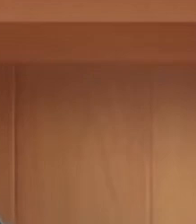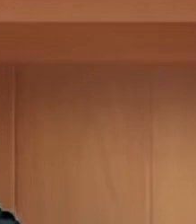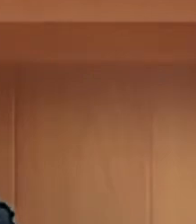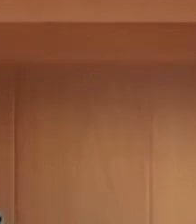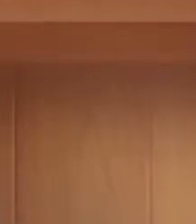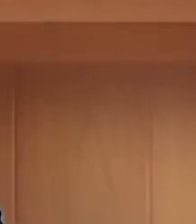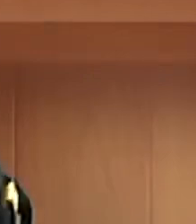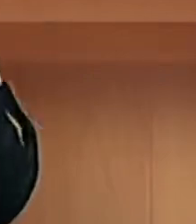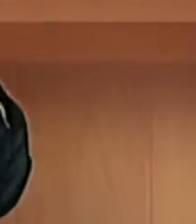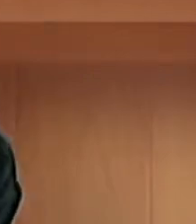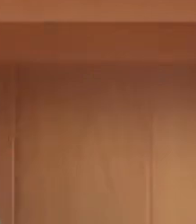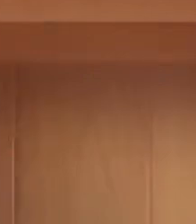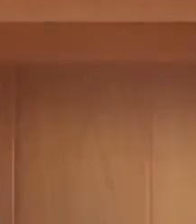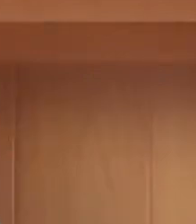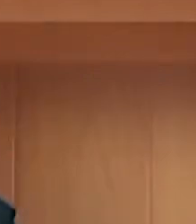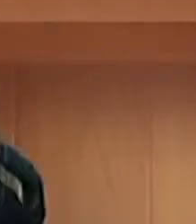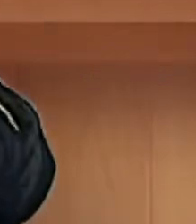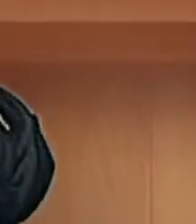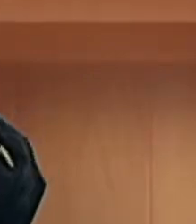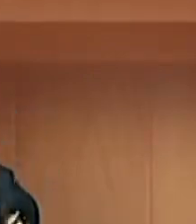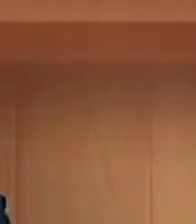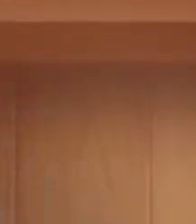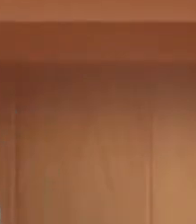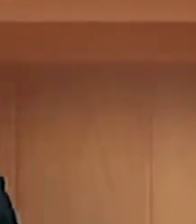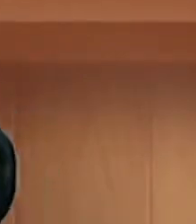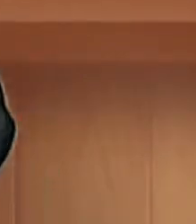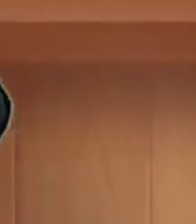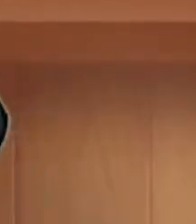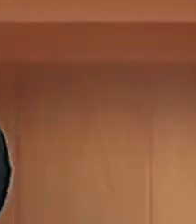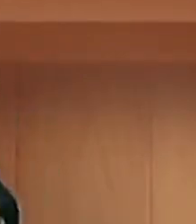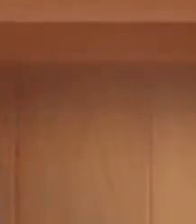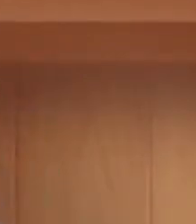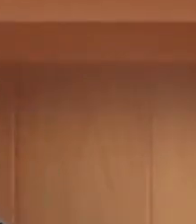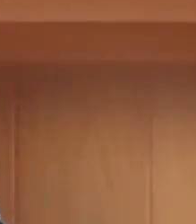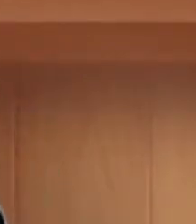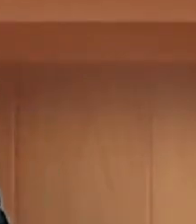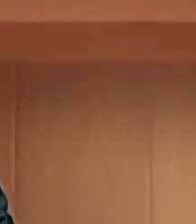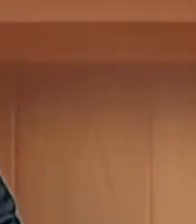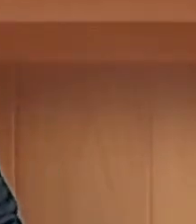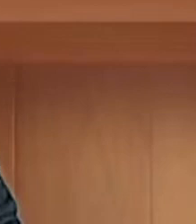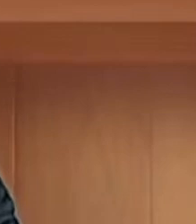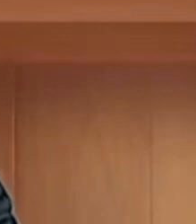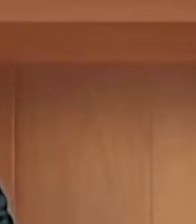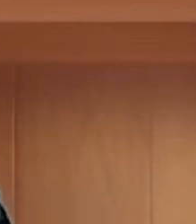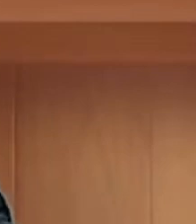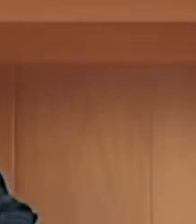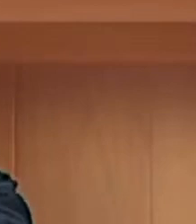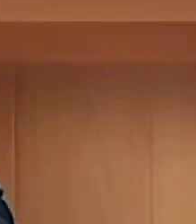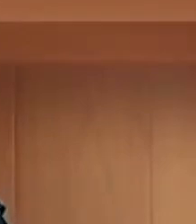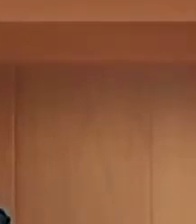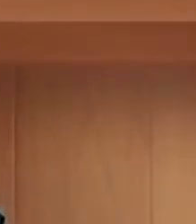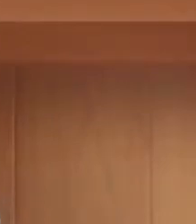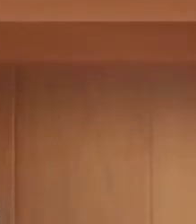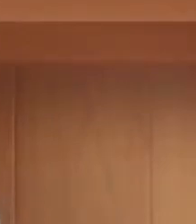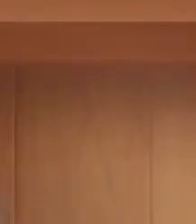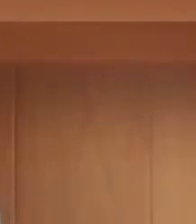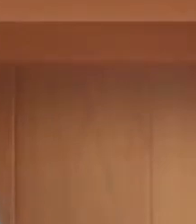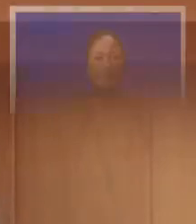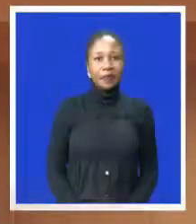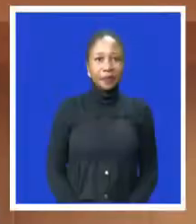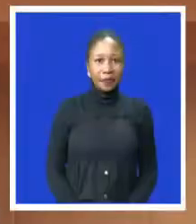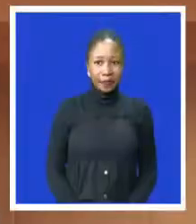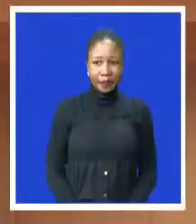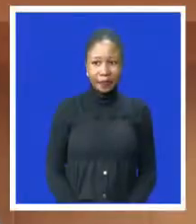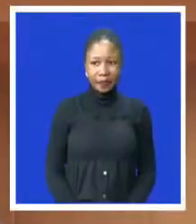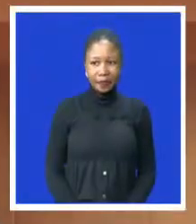the places that is found in the Hoho region. They are also found